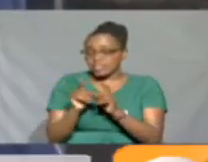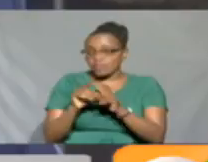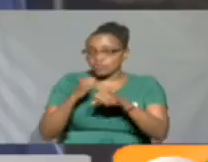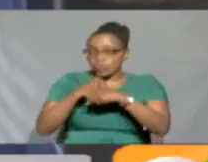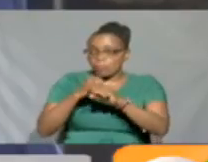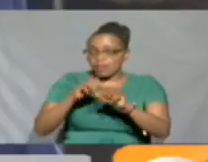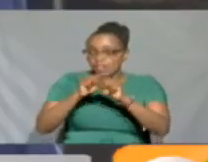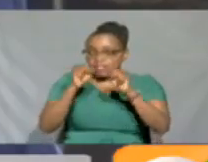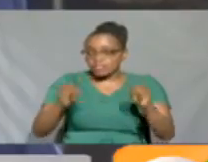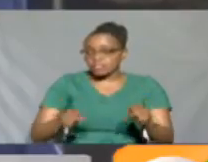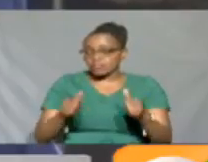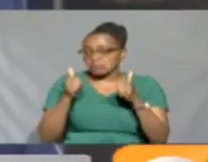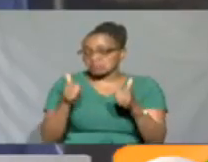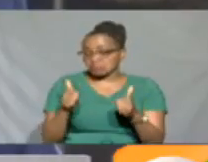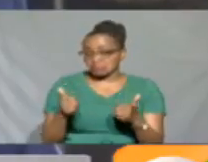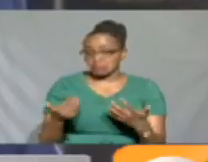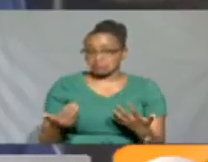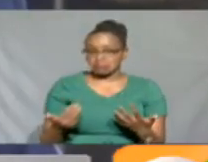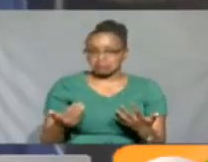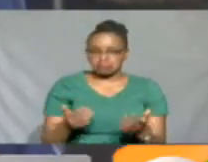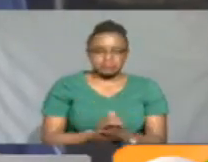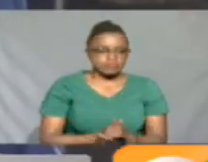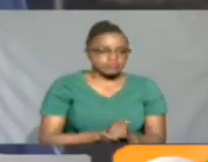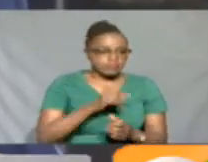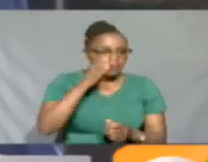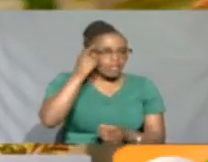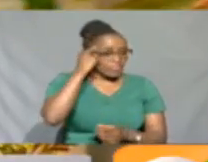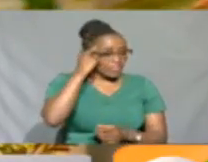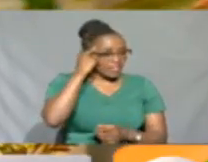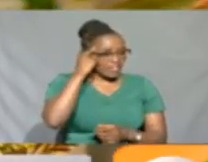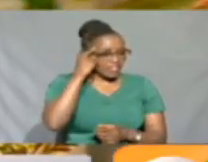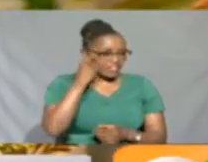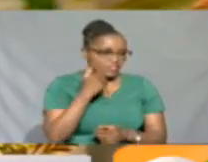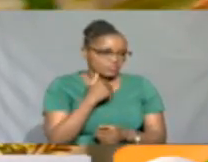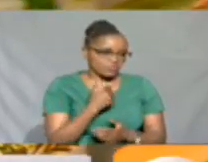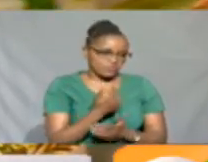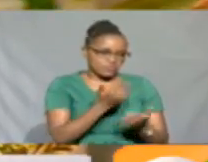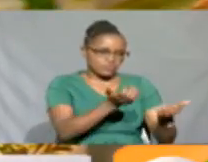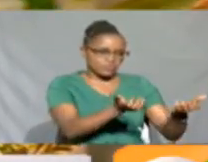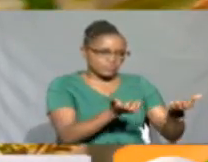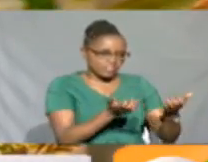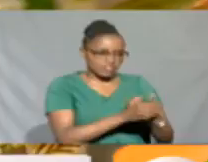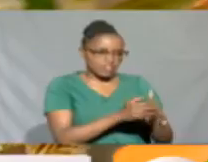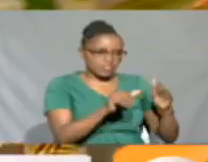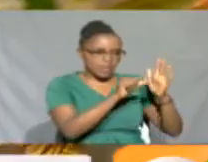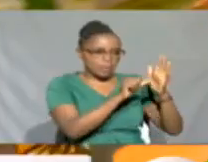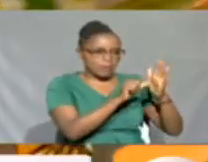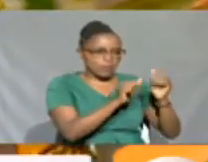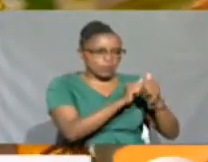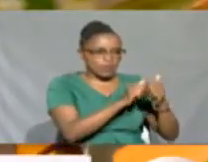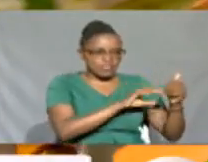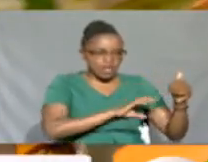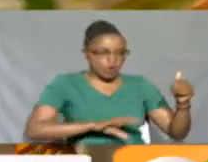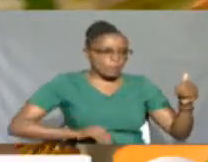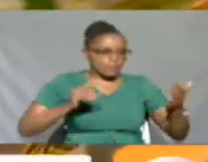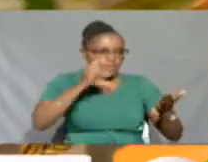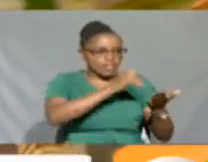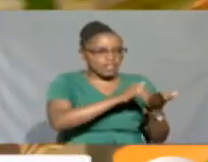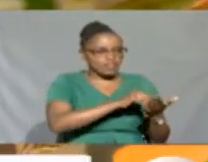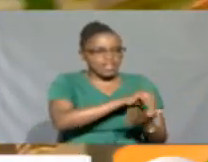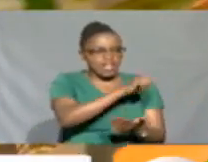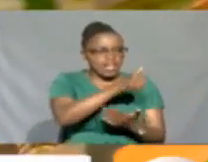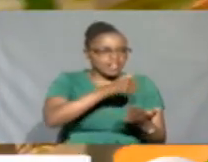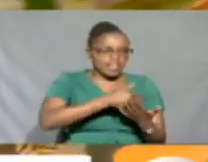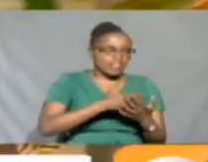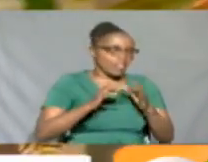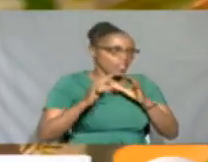system? Well, I think, of course, we need... the problem with commissions, again, is another